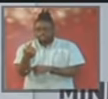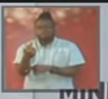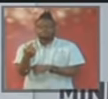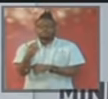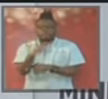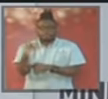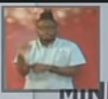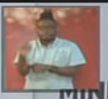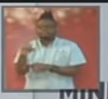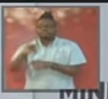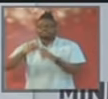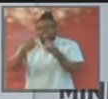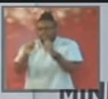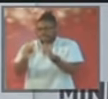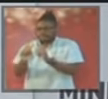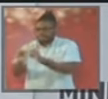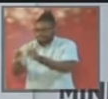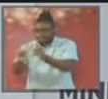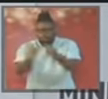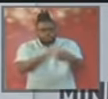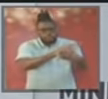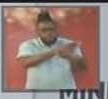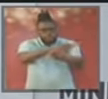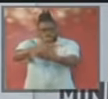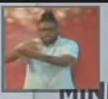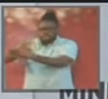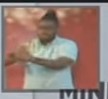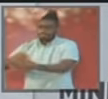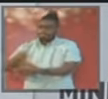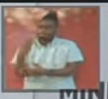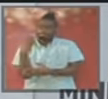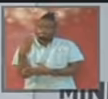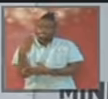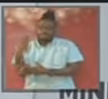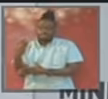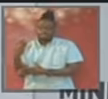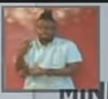out globally by the end of this year. There will also be